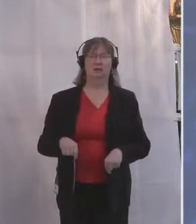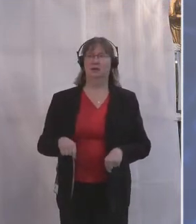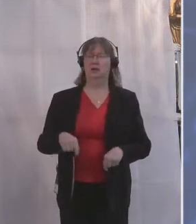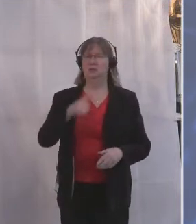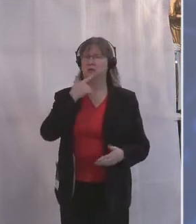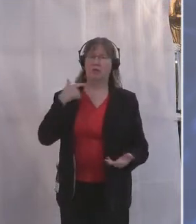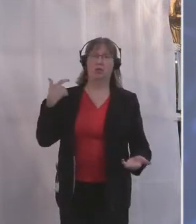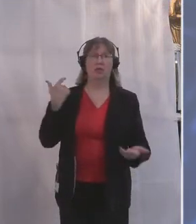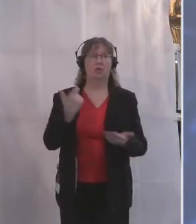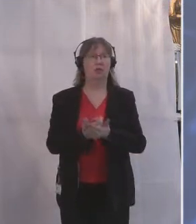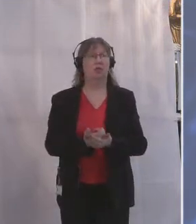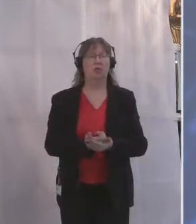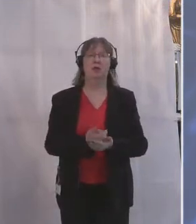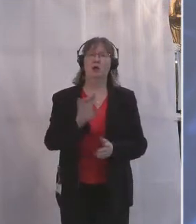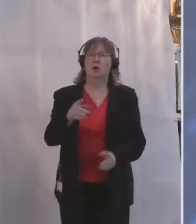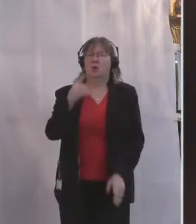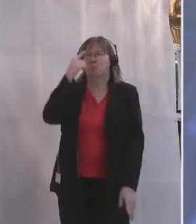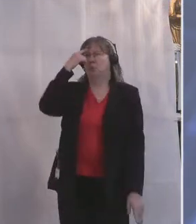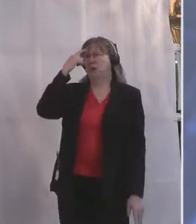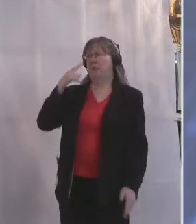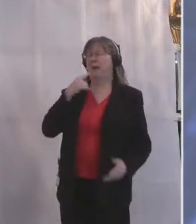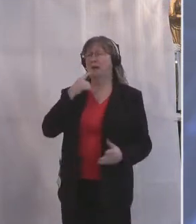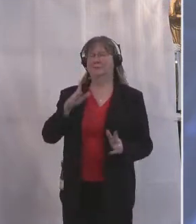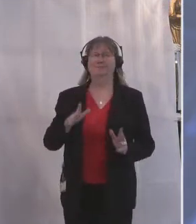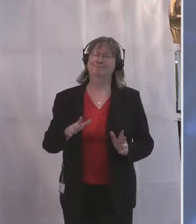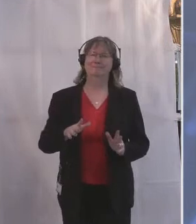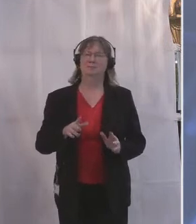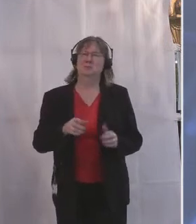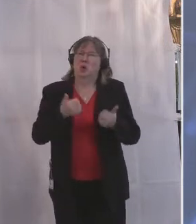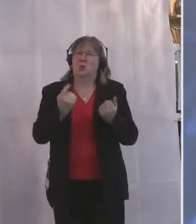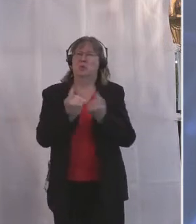others. But I also thought it's a bit of a curse, right?